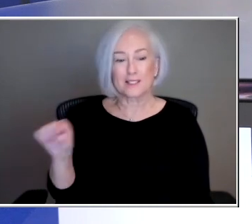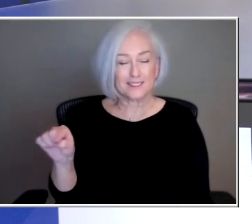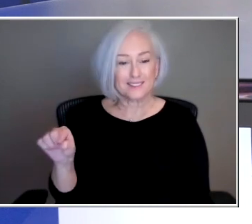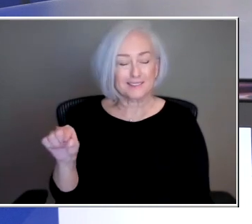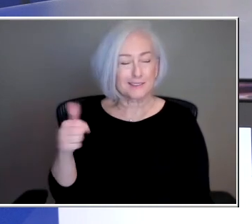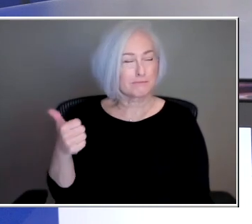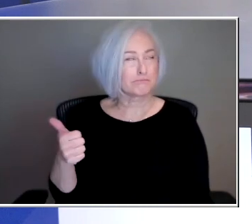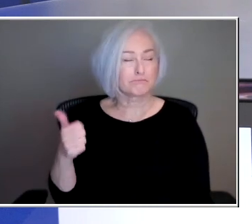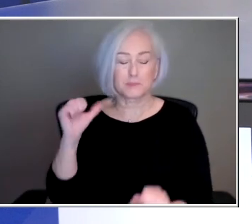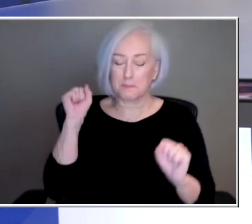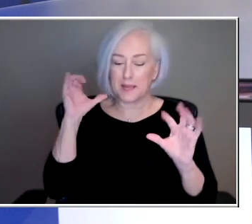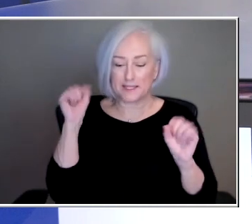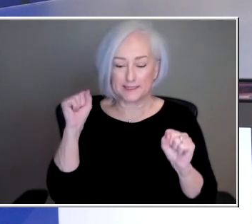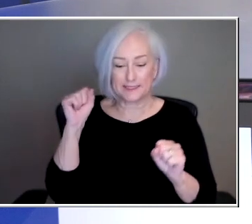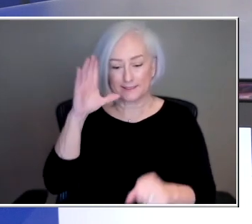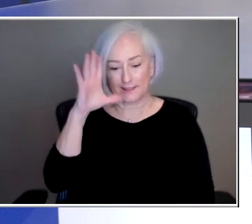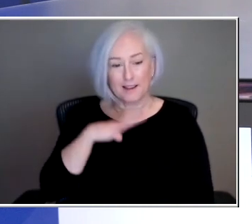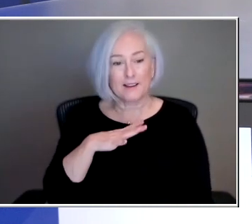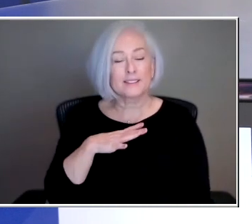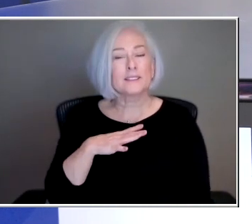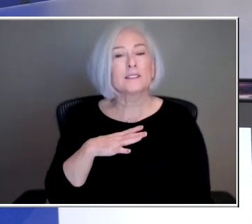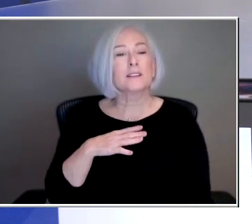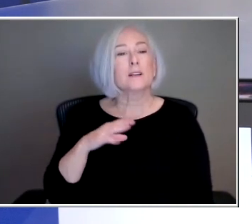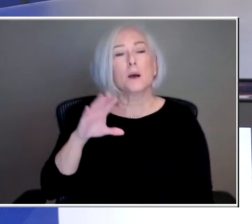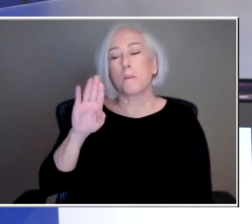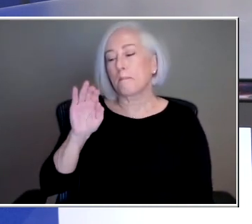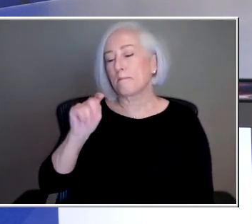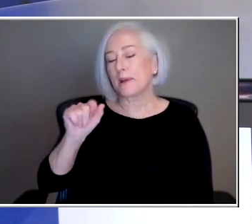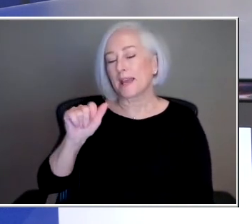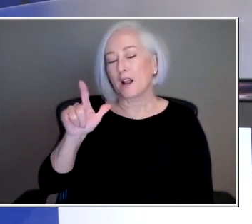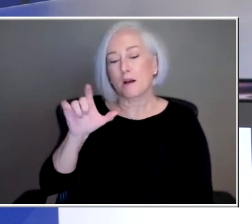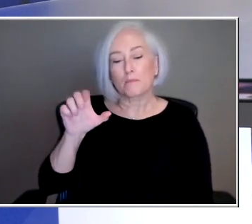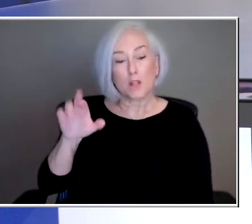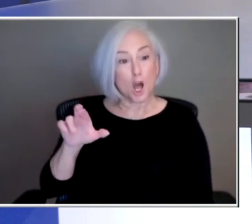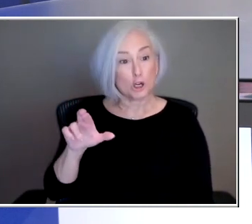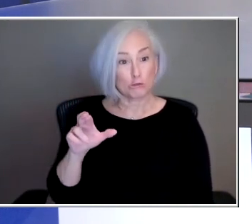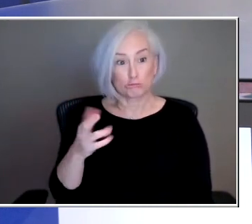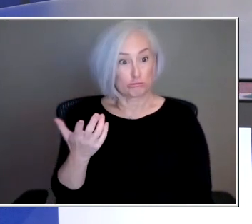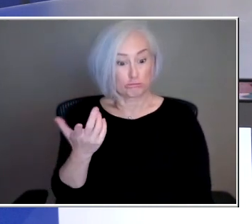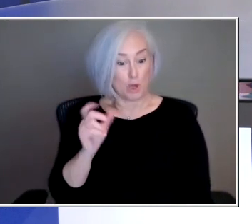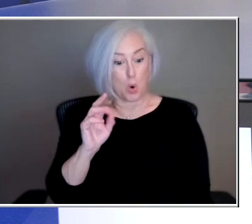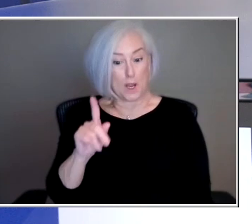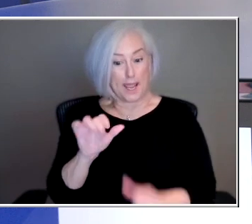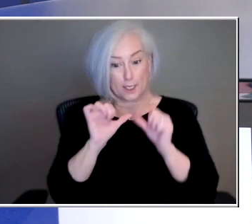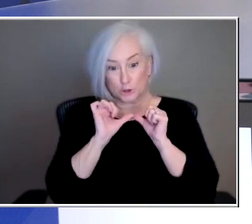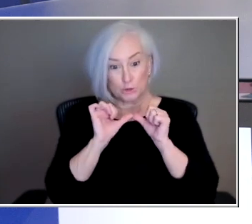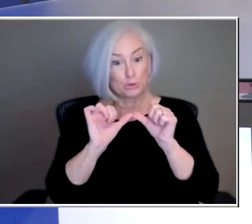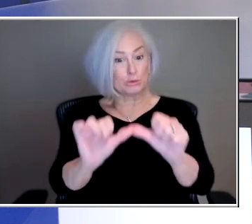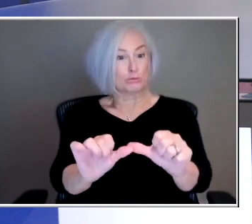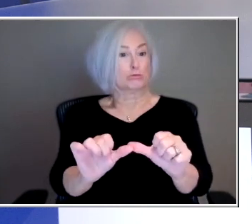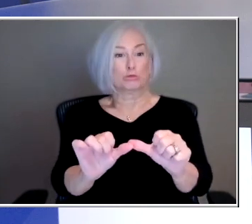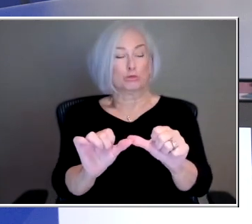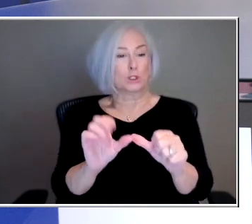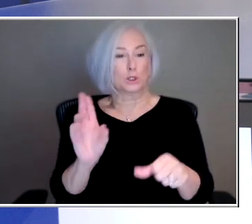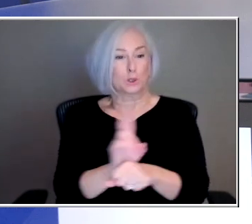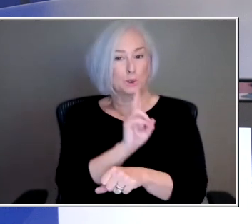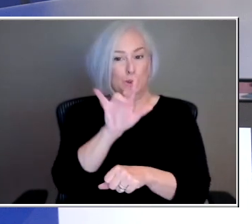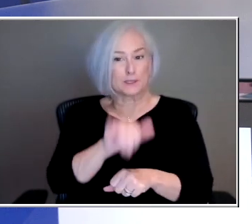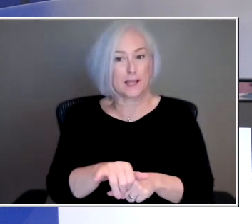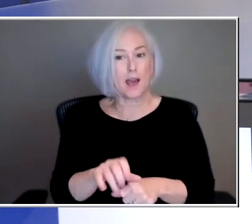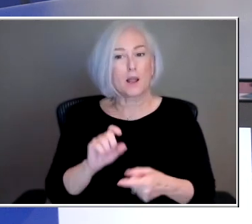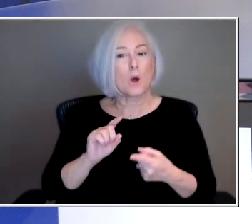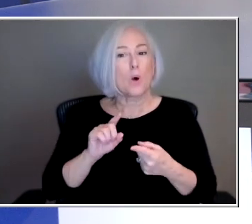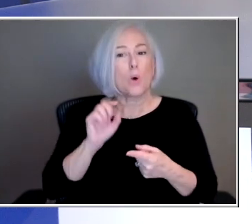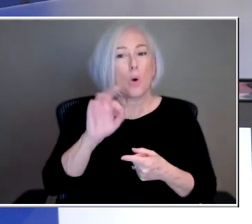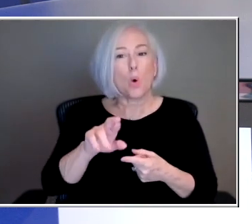blockers, is it all right if she just stays on those and tables the weaning off, trying to wean off? Is there any risk to staying